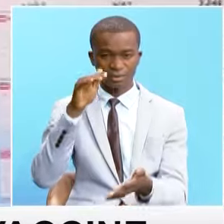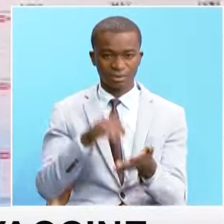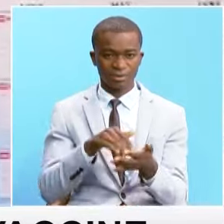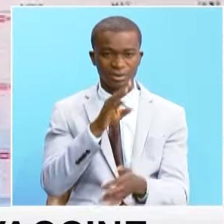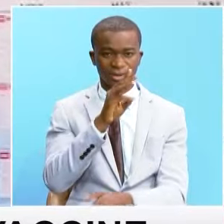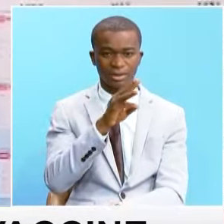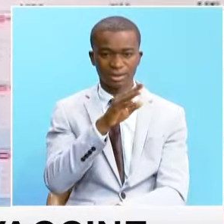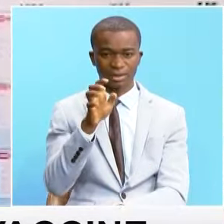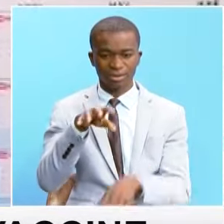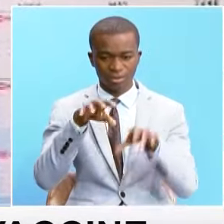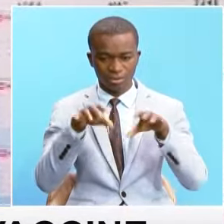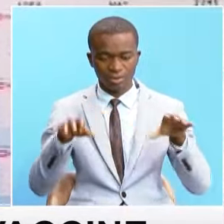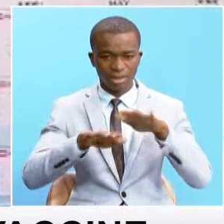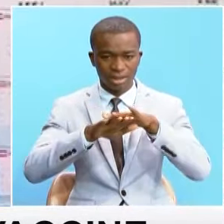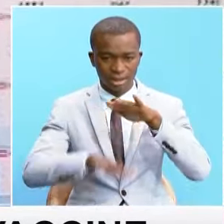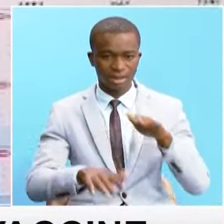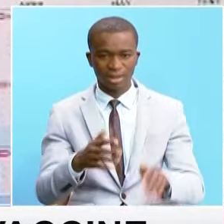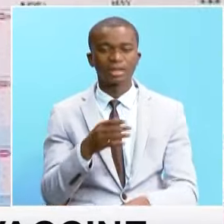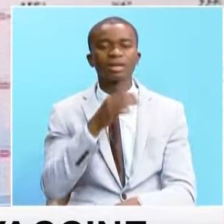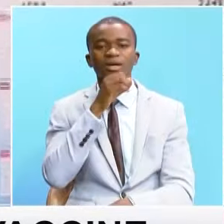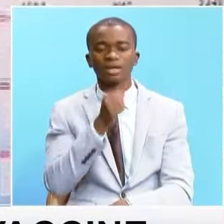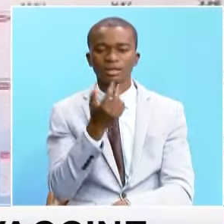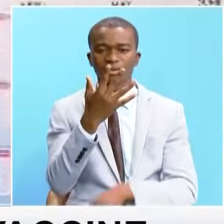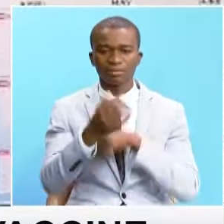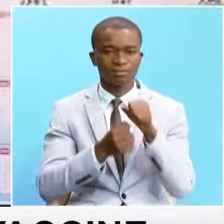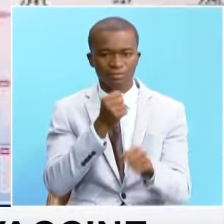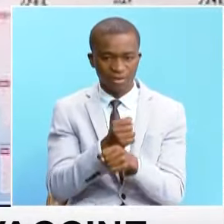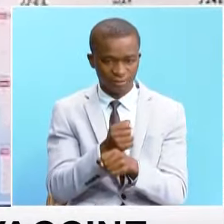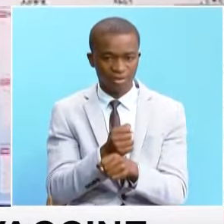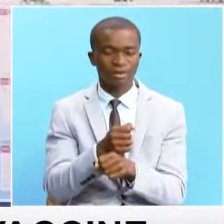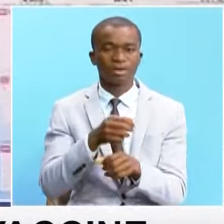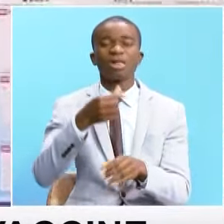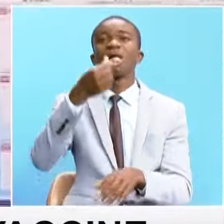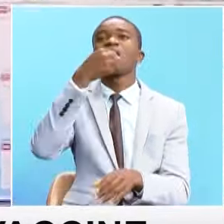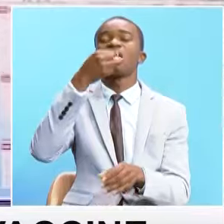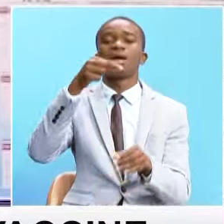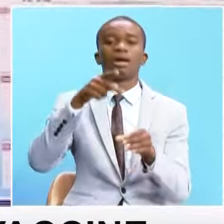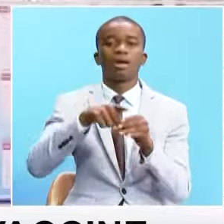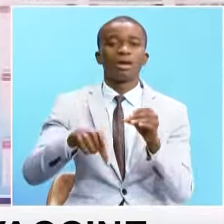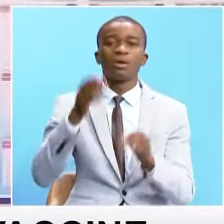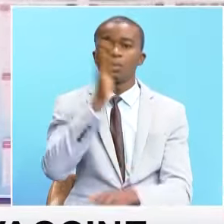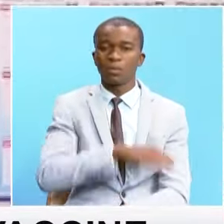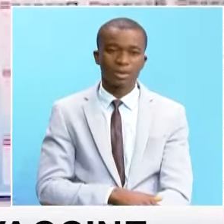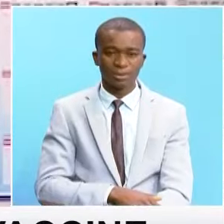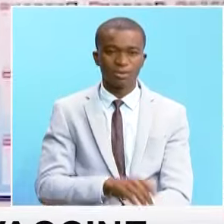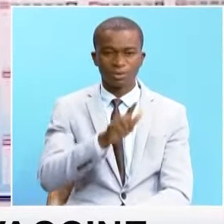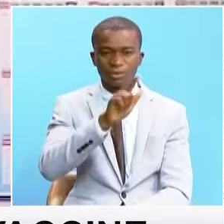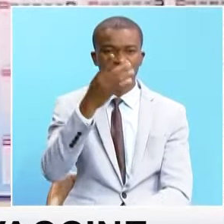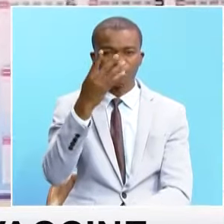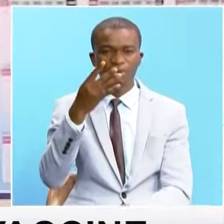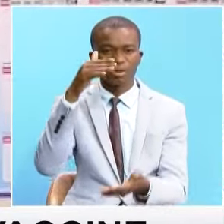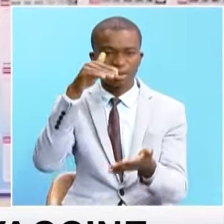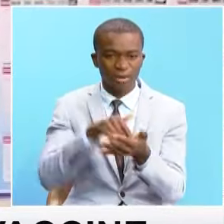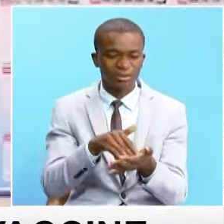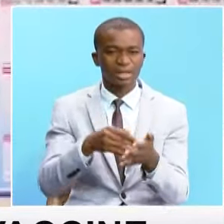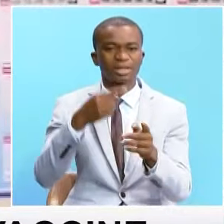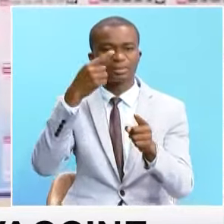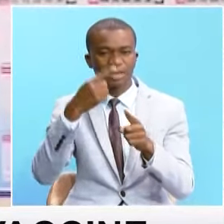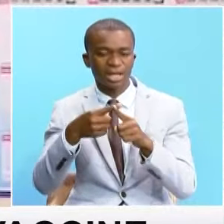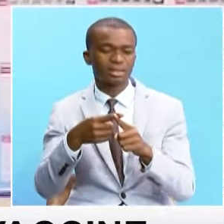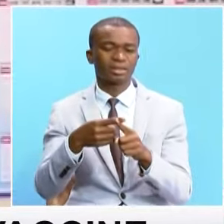22,600 children that are under the age of 5. However, by the end of yesterday, we had vaccinated 24,000 plus. That means